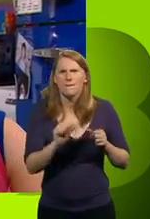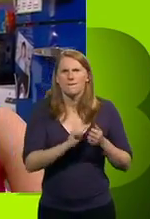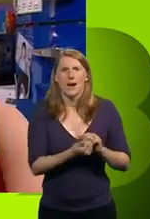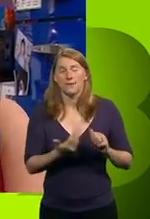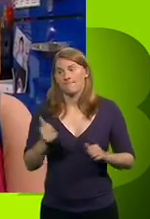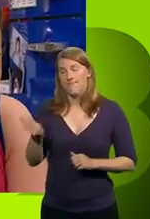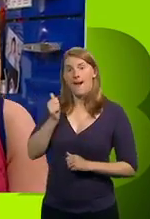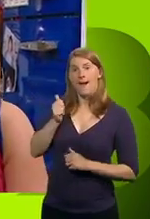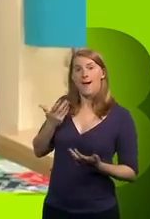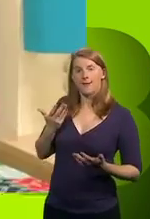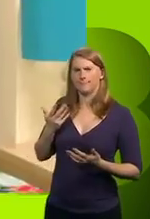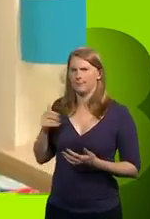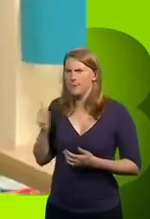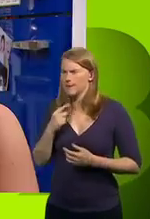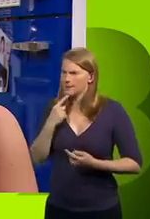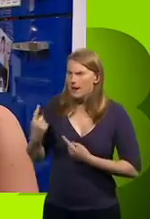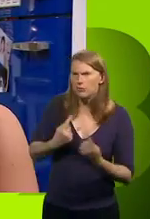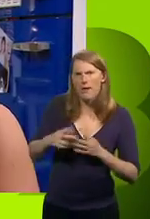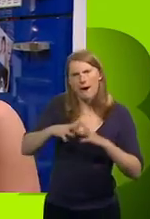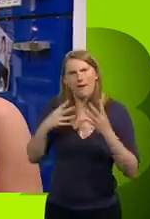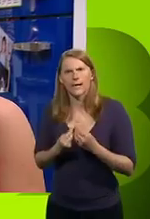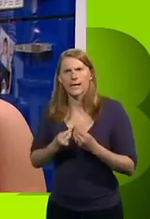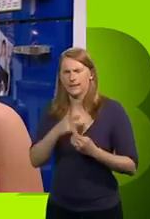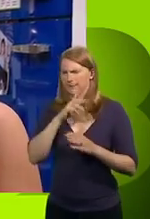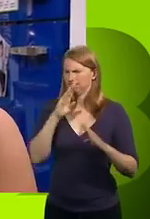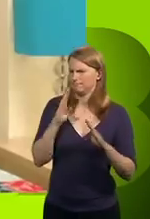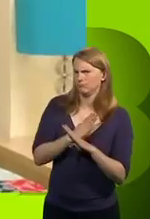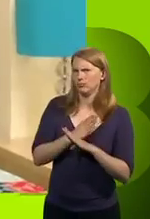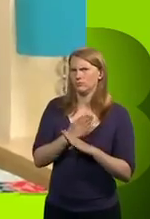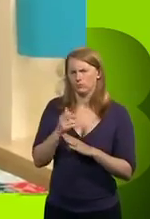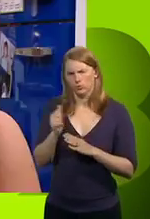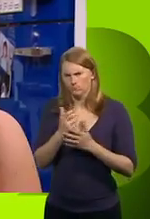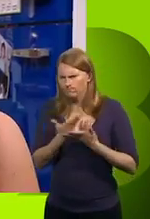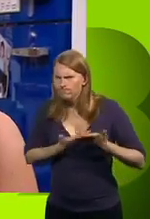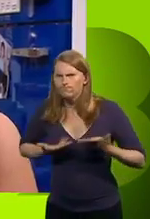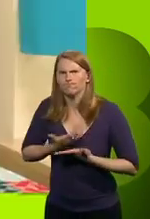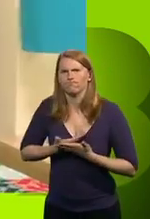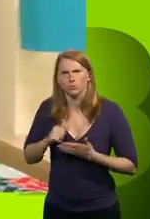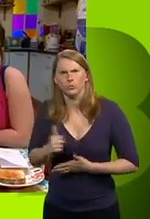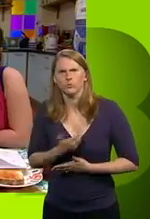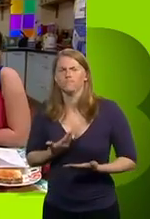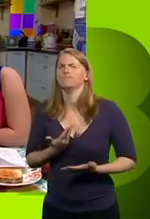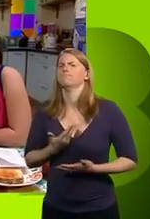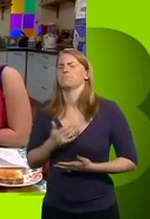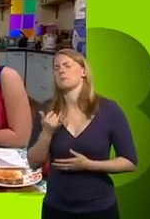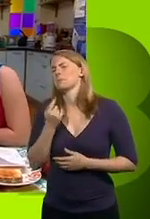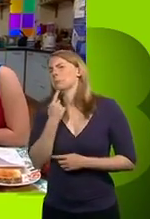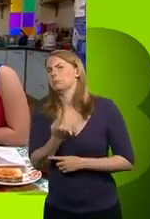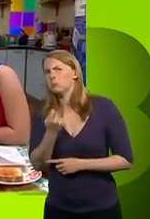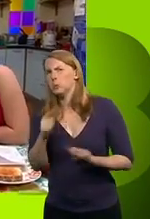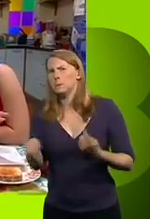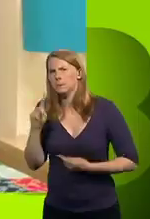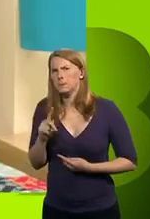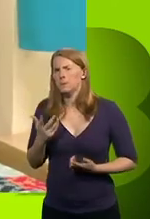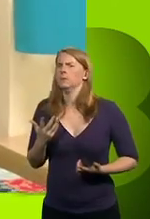His secret would have been safe with us. Okay, so we would have told a few people. Okay, a lot. Okay, we would have told